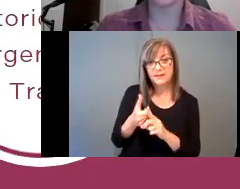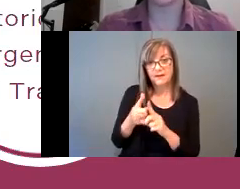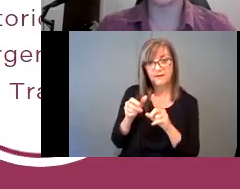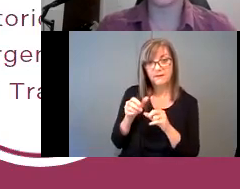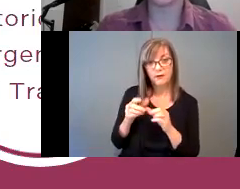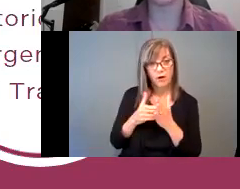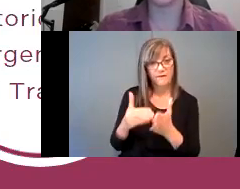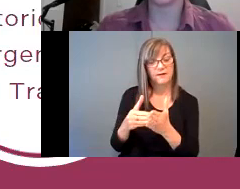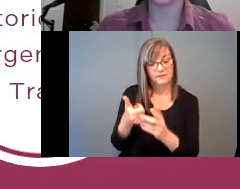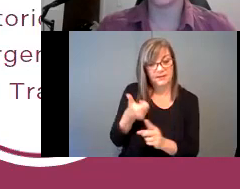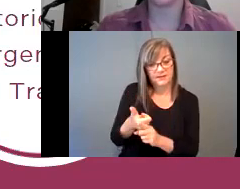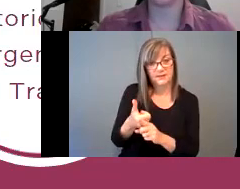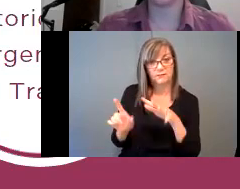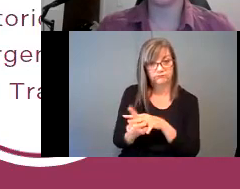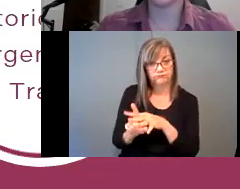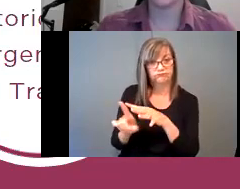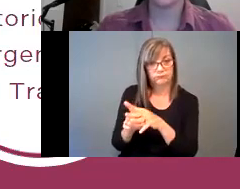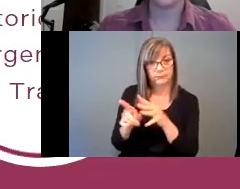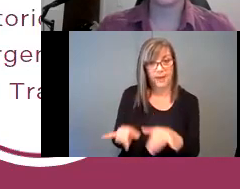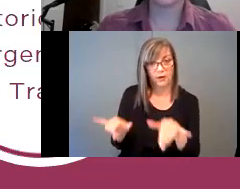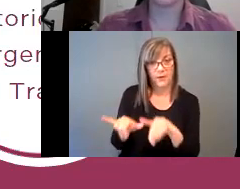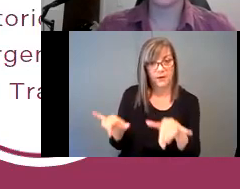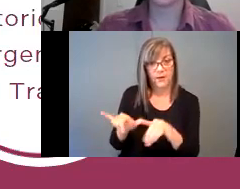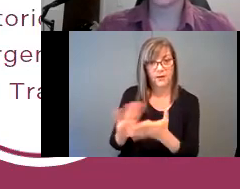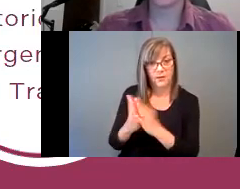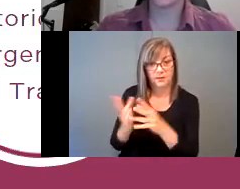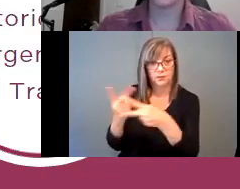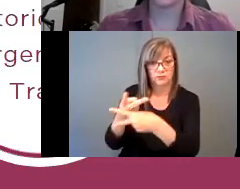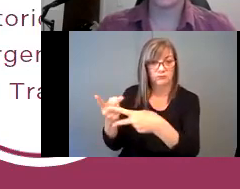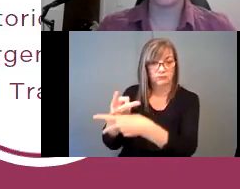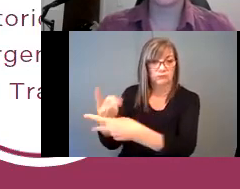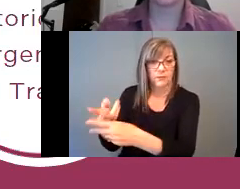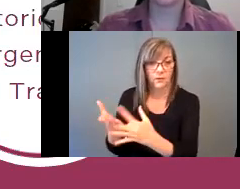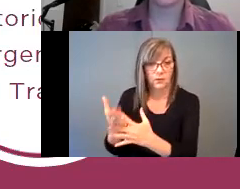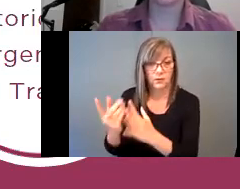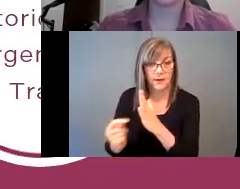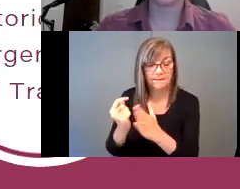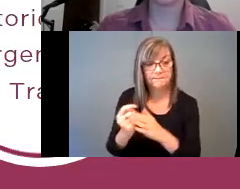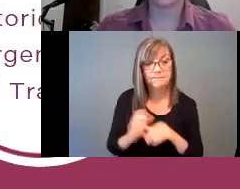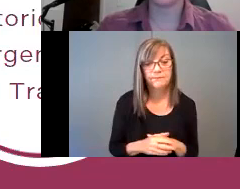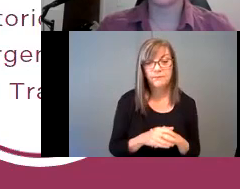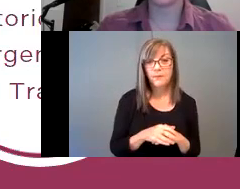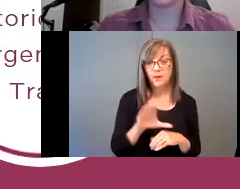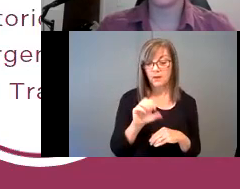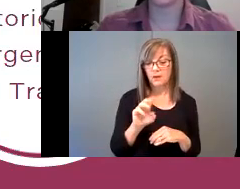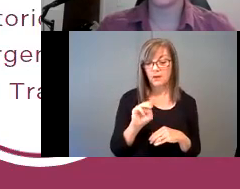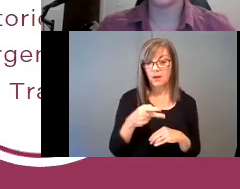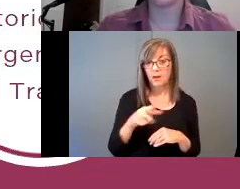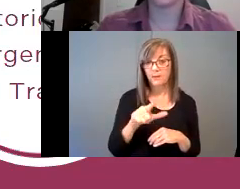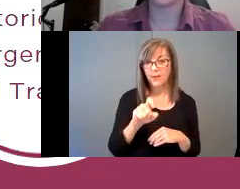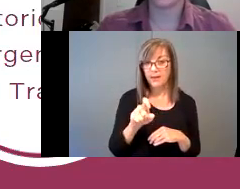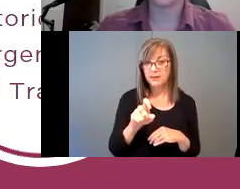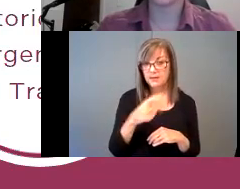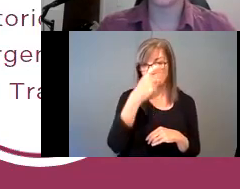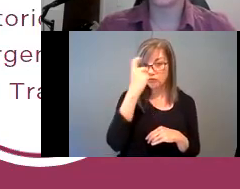really escalates over time. And then complex trauma. Some of you may have heard of complex PTSD